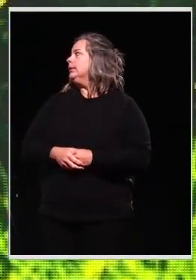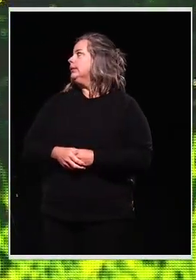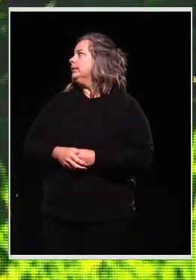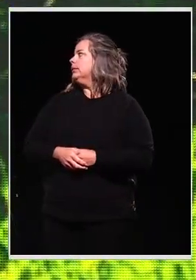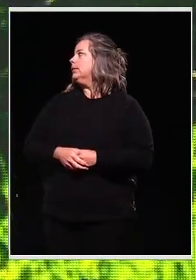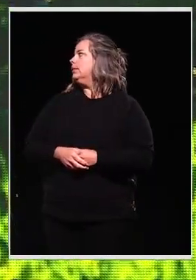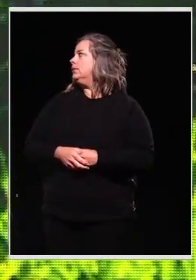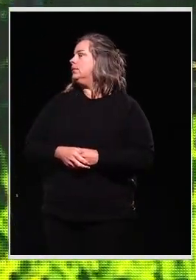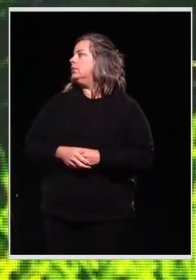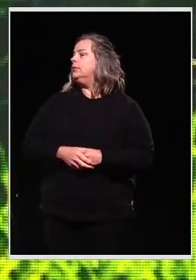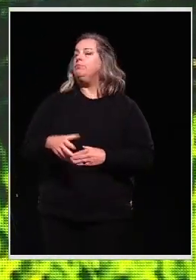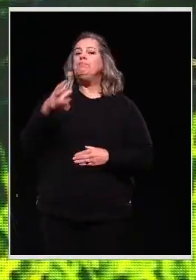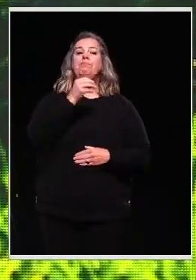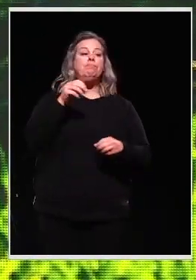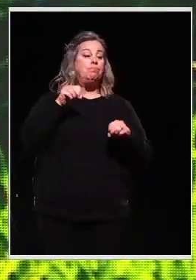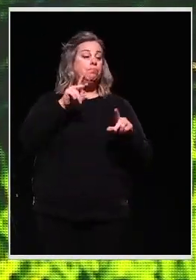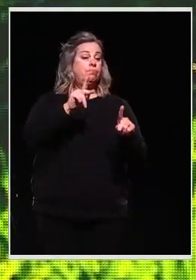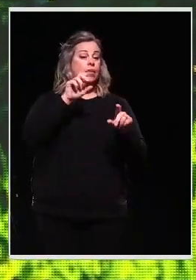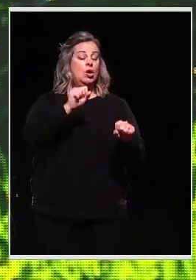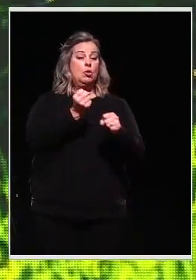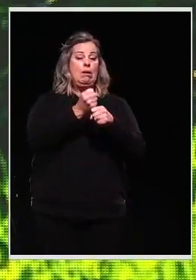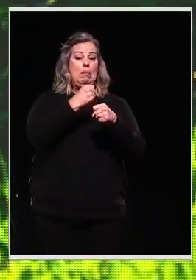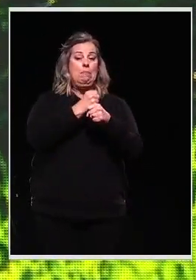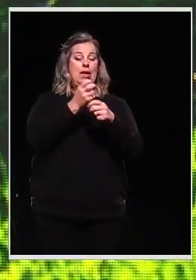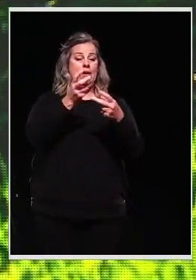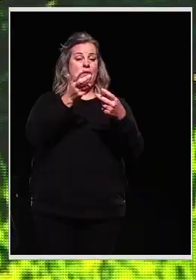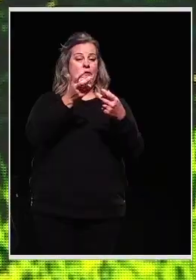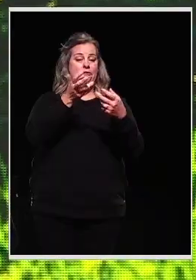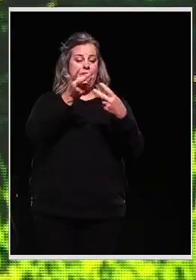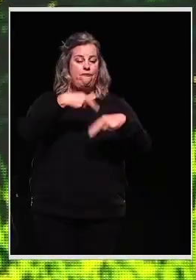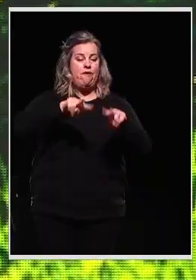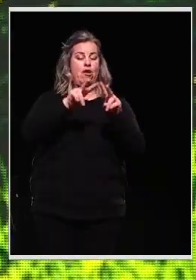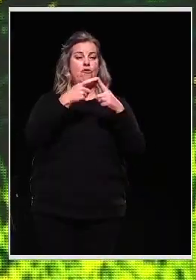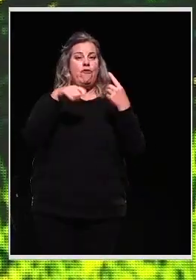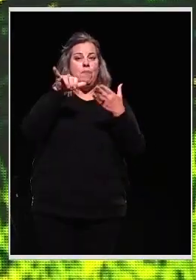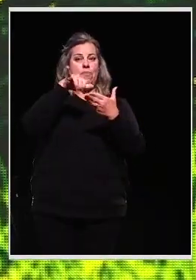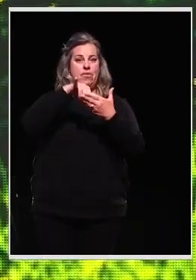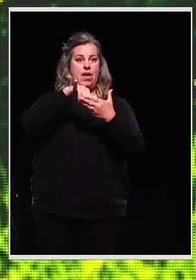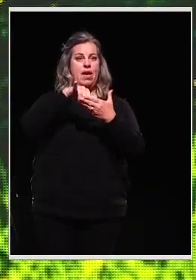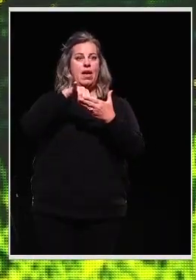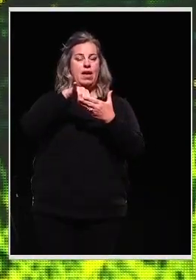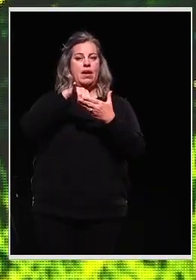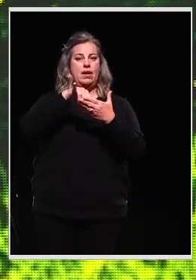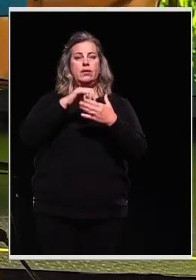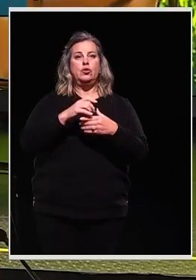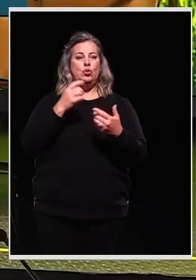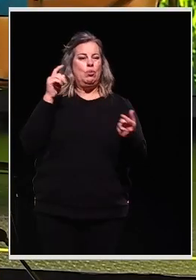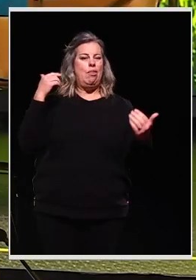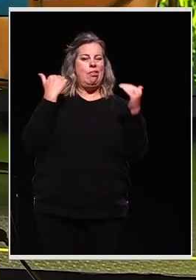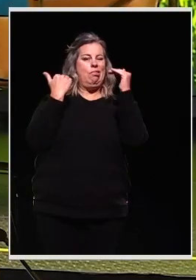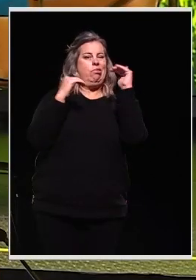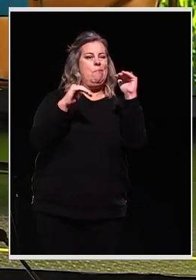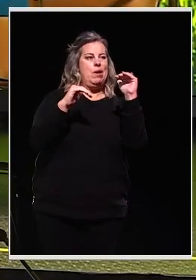opportunities where you can generate value from that in addition to mitigating the emissions. Exactly.